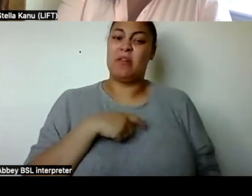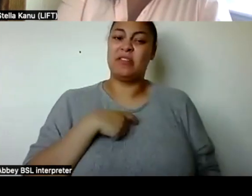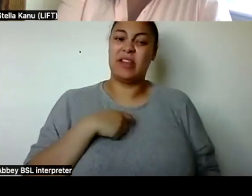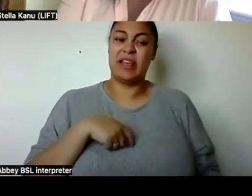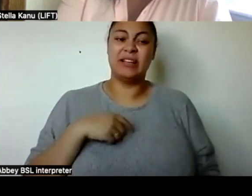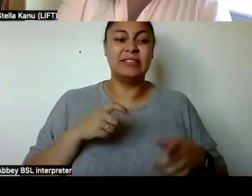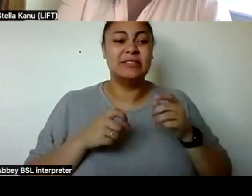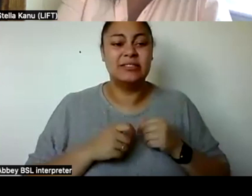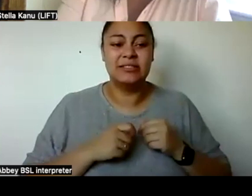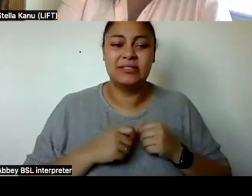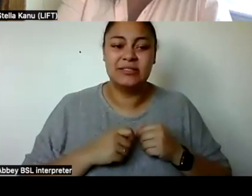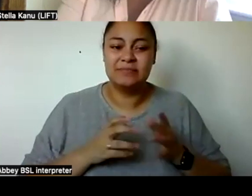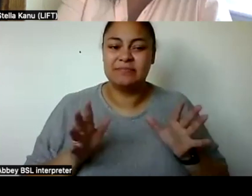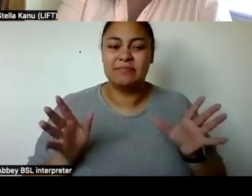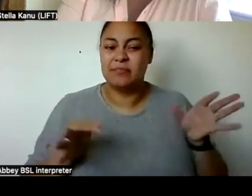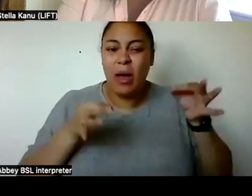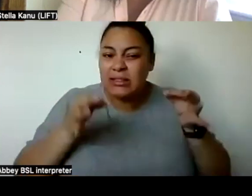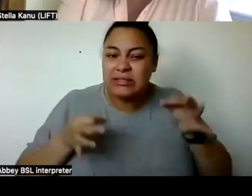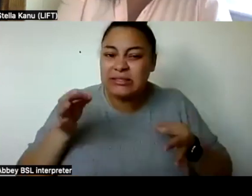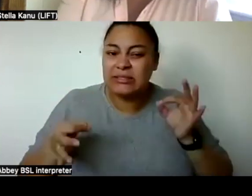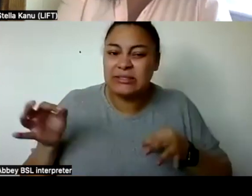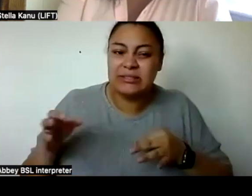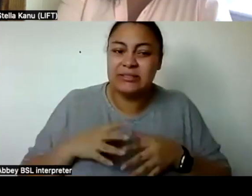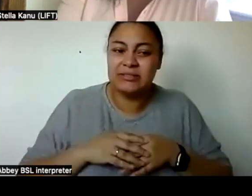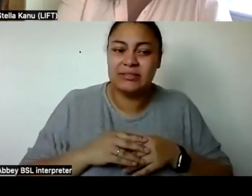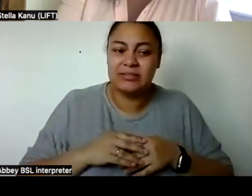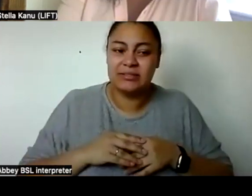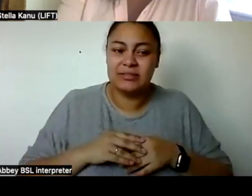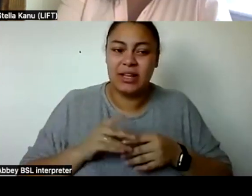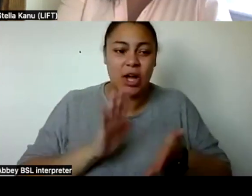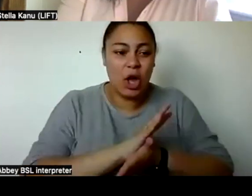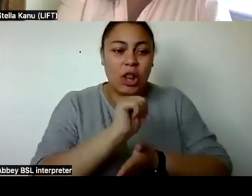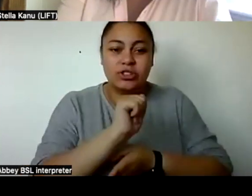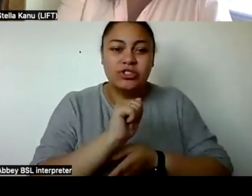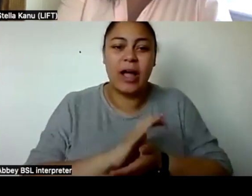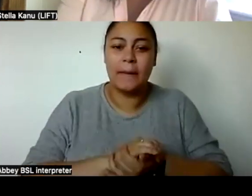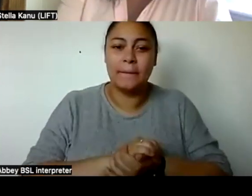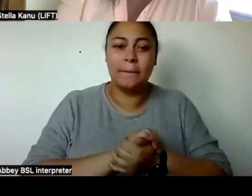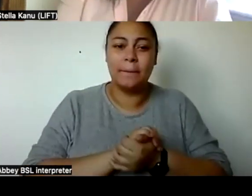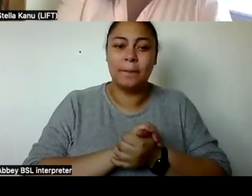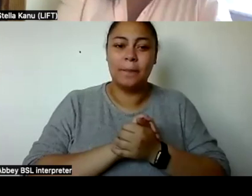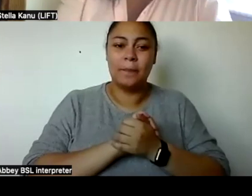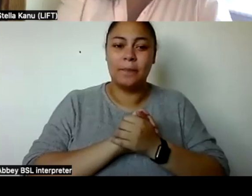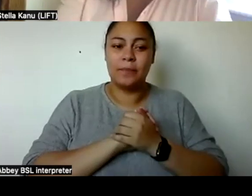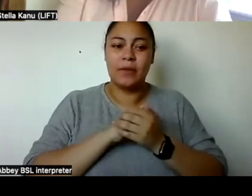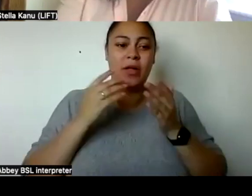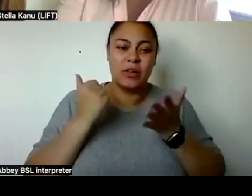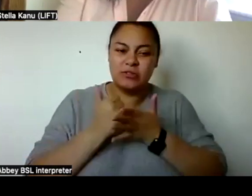democratic organization. I feel like the company culture that Stella's created is really, really great in terms of the way that everyone speaks together as a